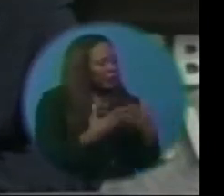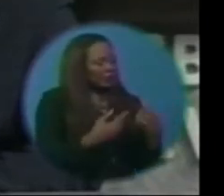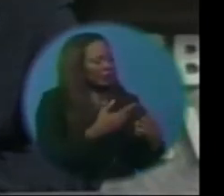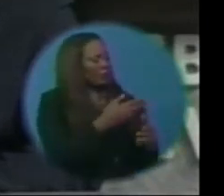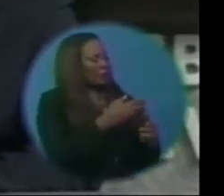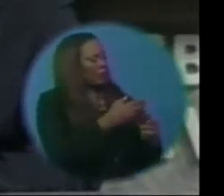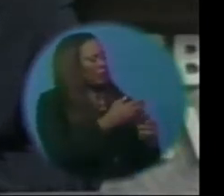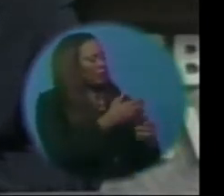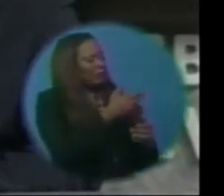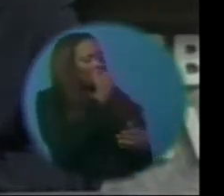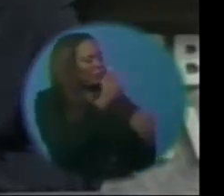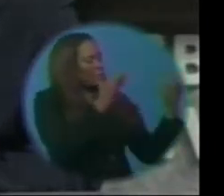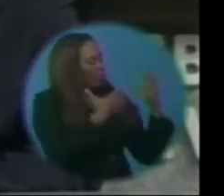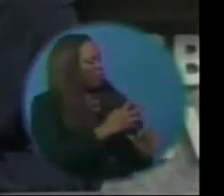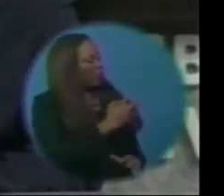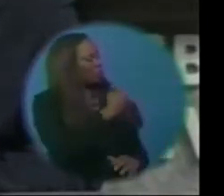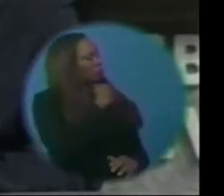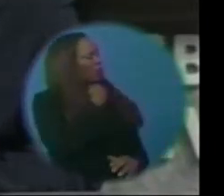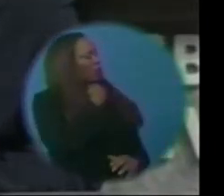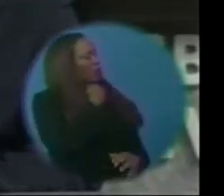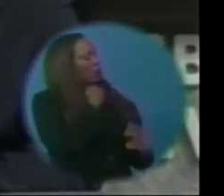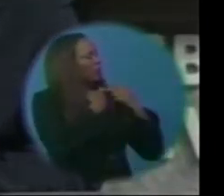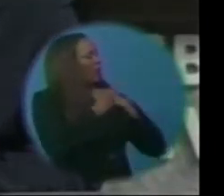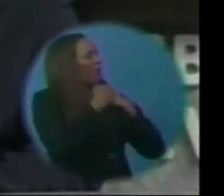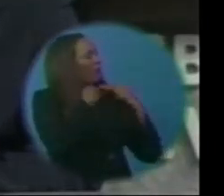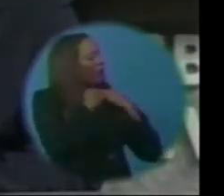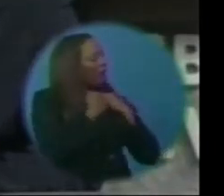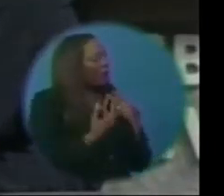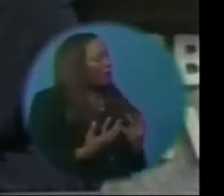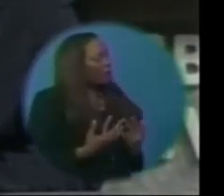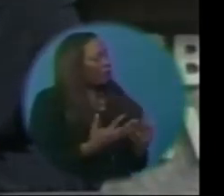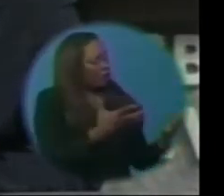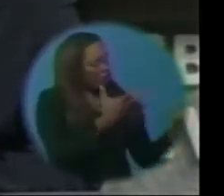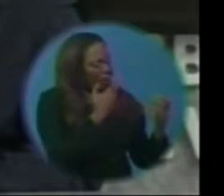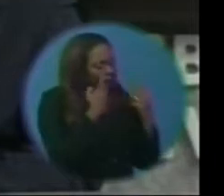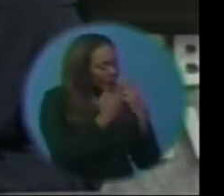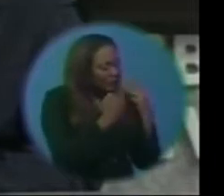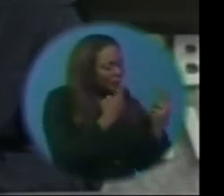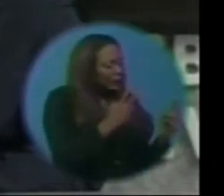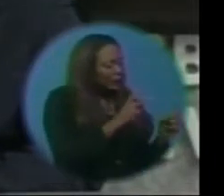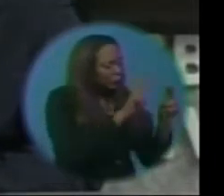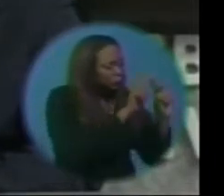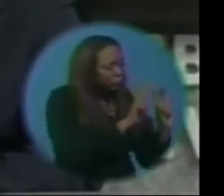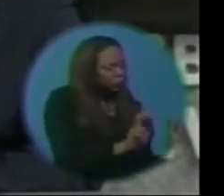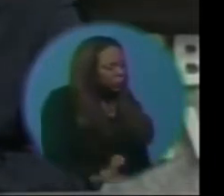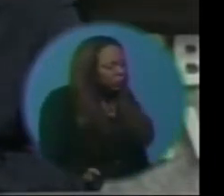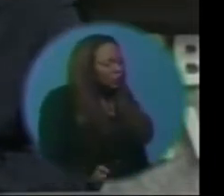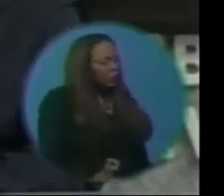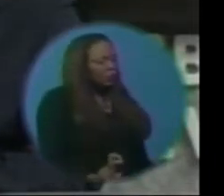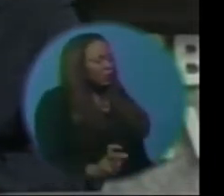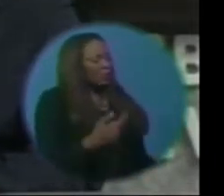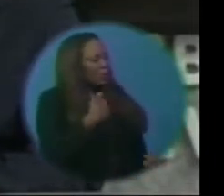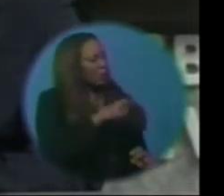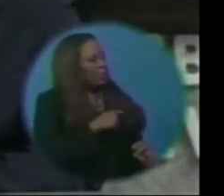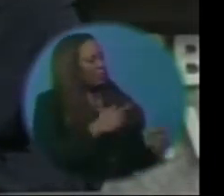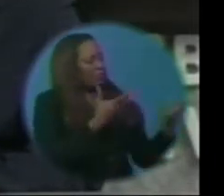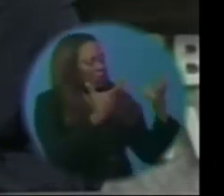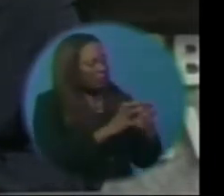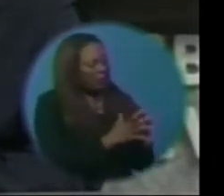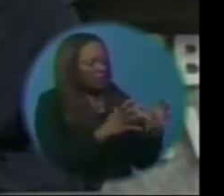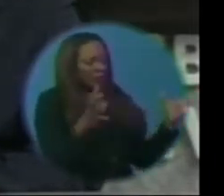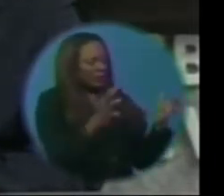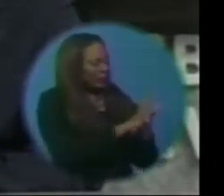We cannot risk dealing with the blockage unless we can see exactly what's happening. To minimize disruption, to minimize the damage, to